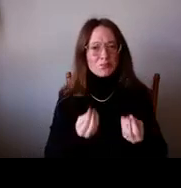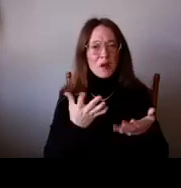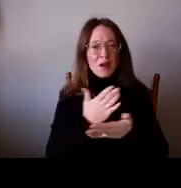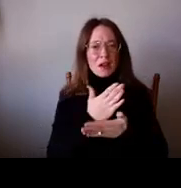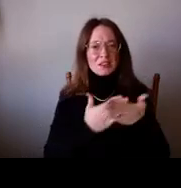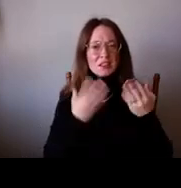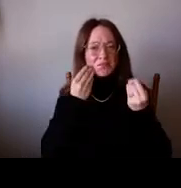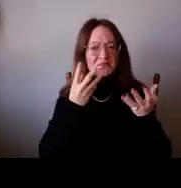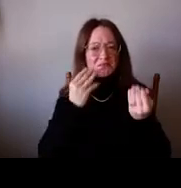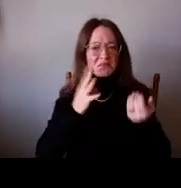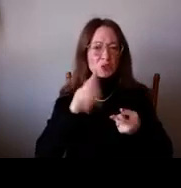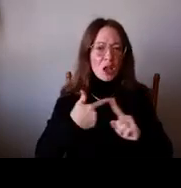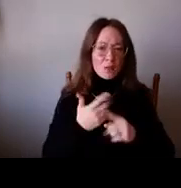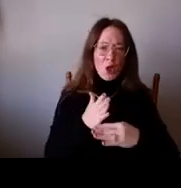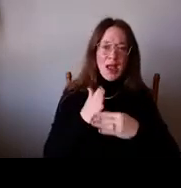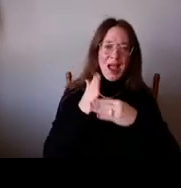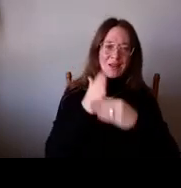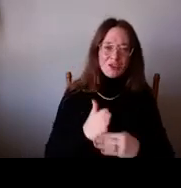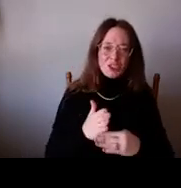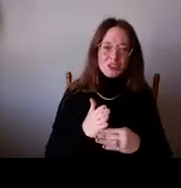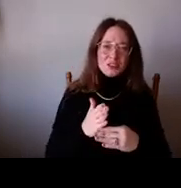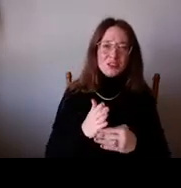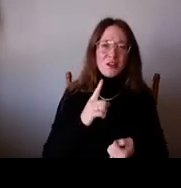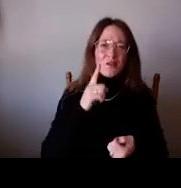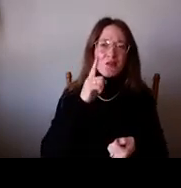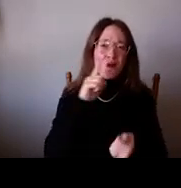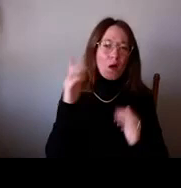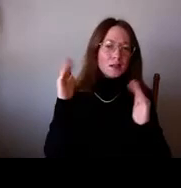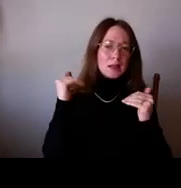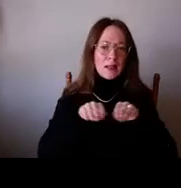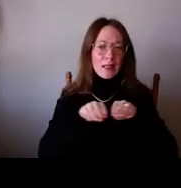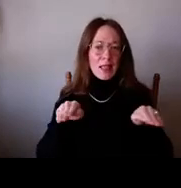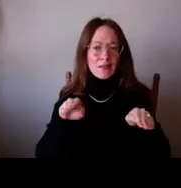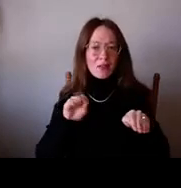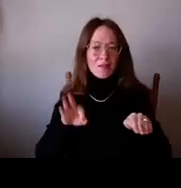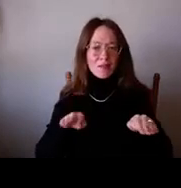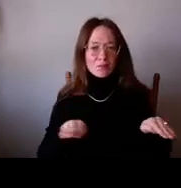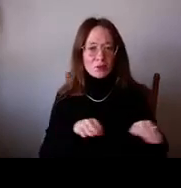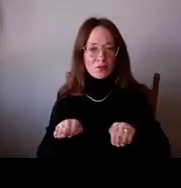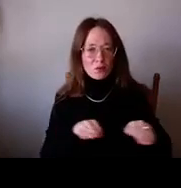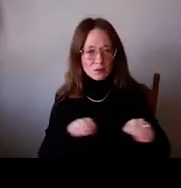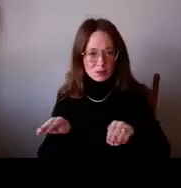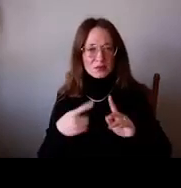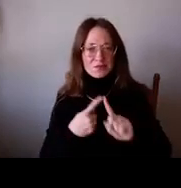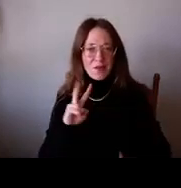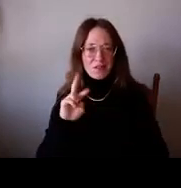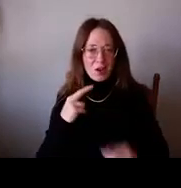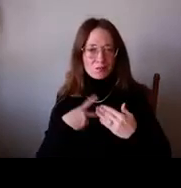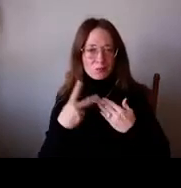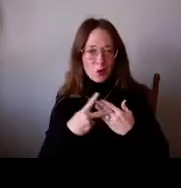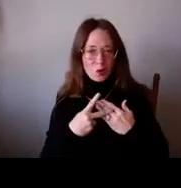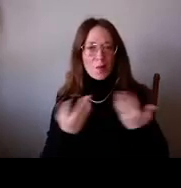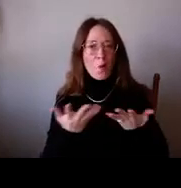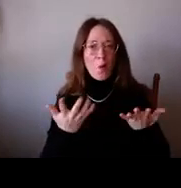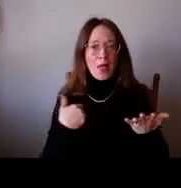the averages for the expected levels of performance that VR programs submitted to